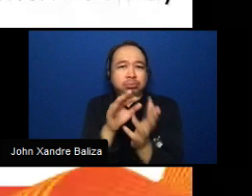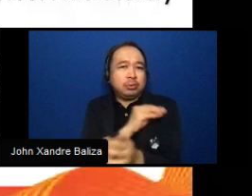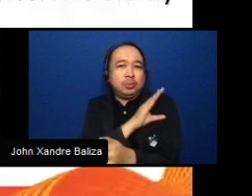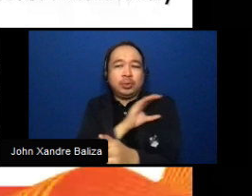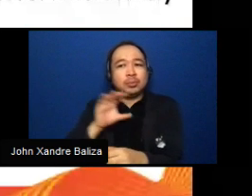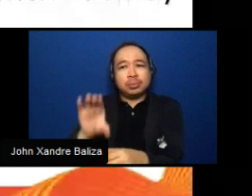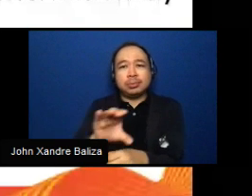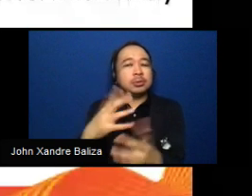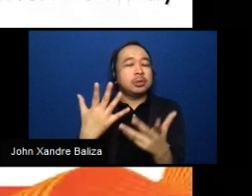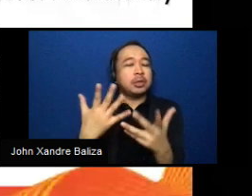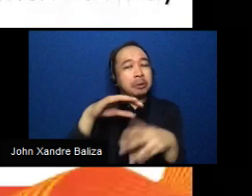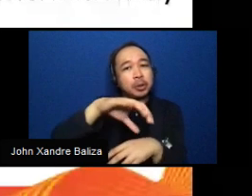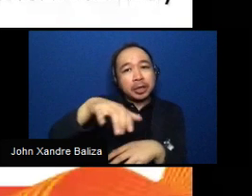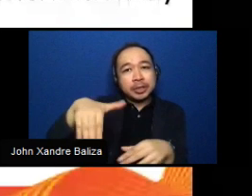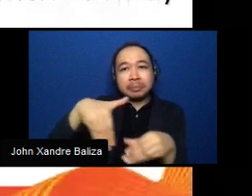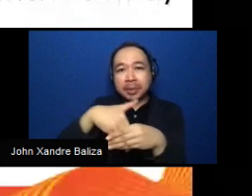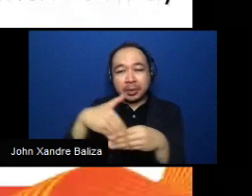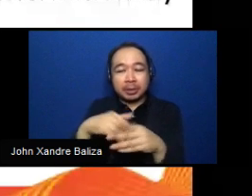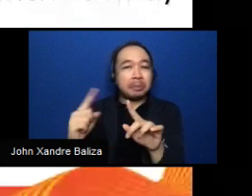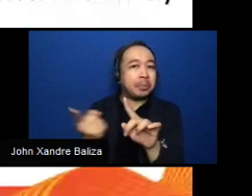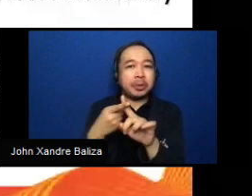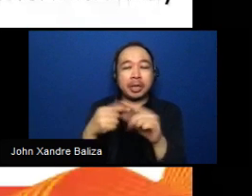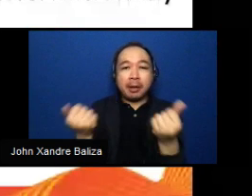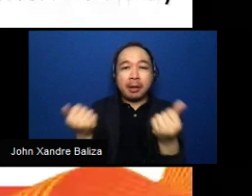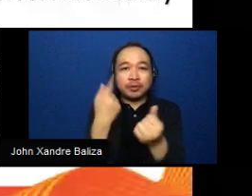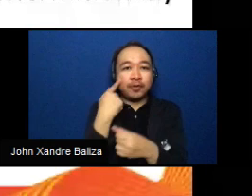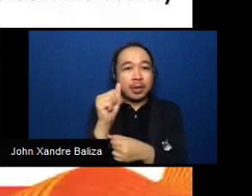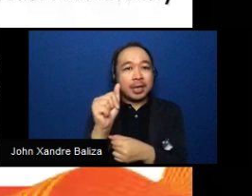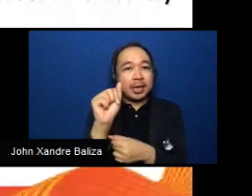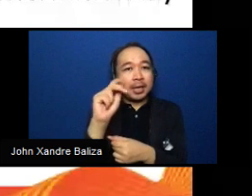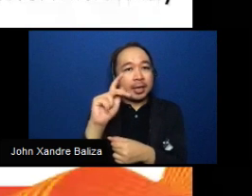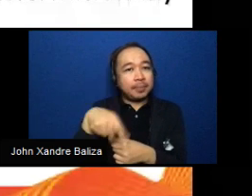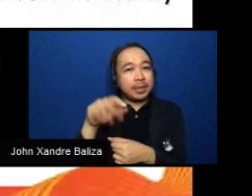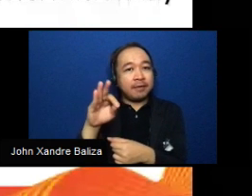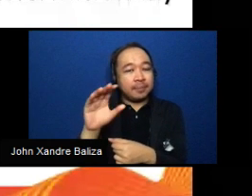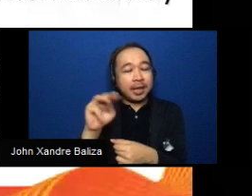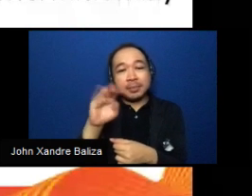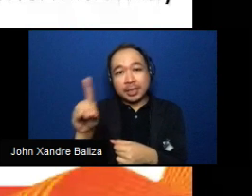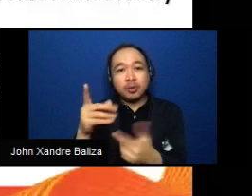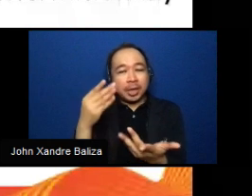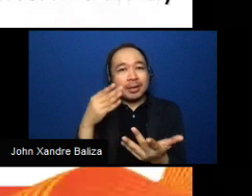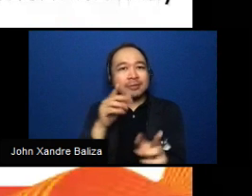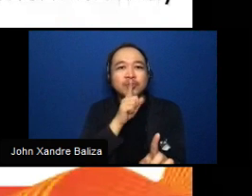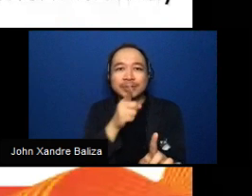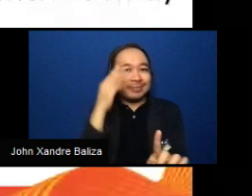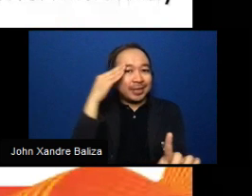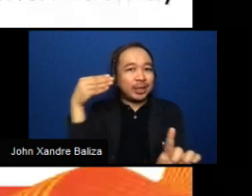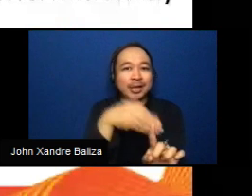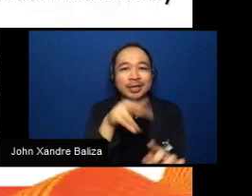the priority actions of the APMD, will contribute to the achievement of the goals and targets of the 2030 Agenda.